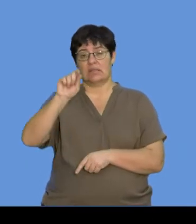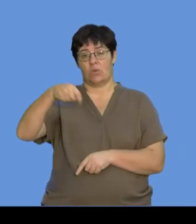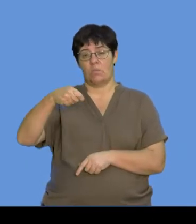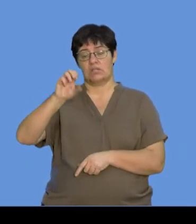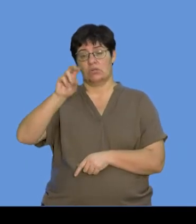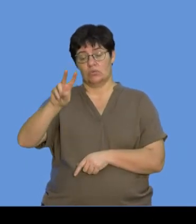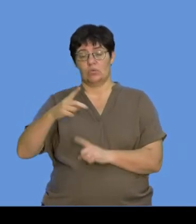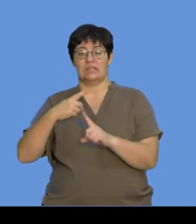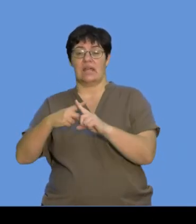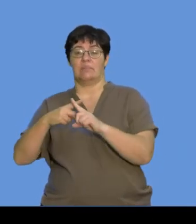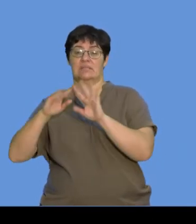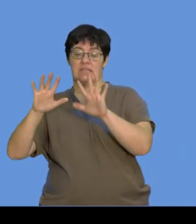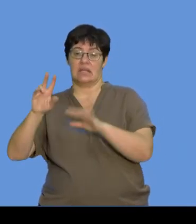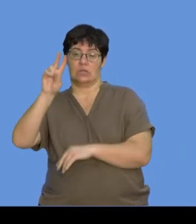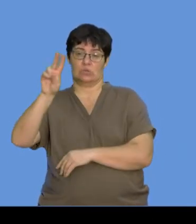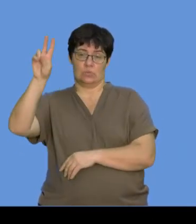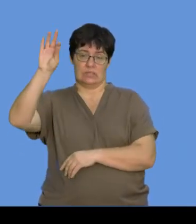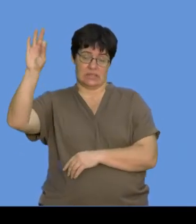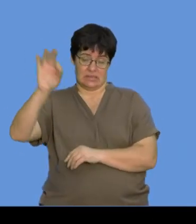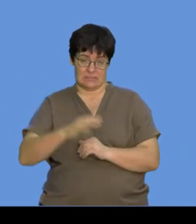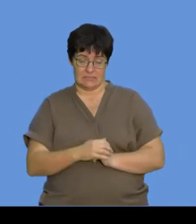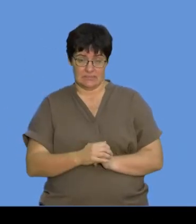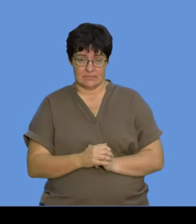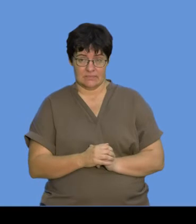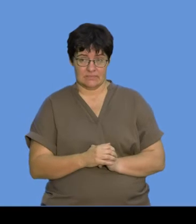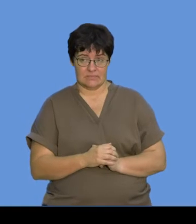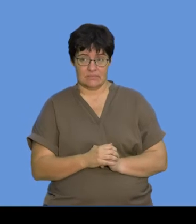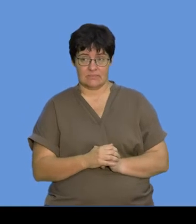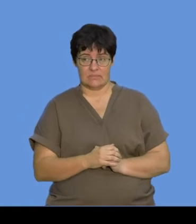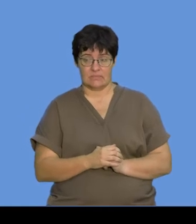6,02 times 10 exponent 23, okay?